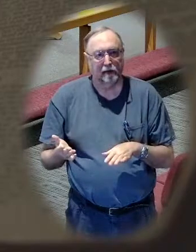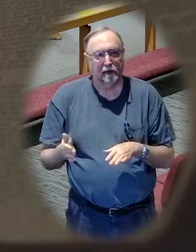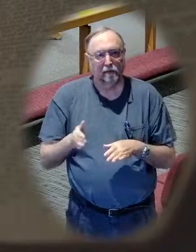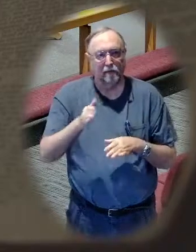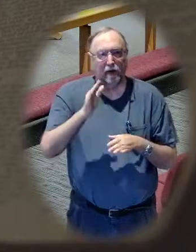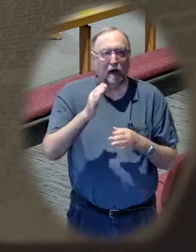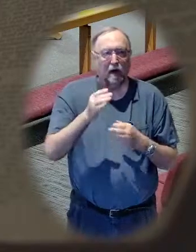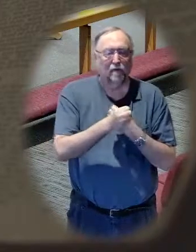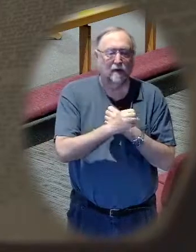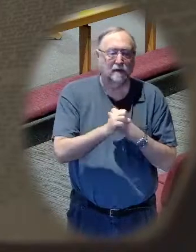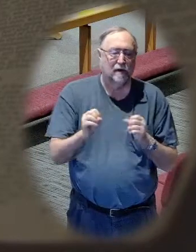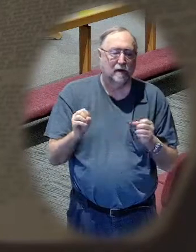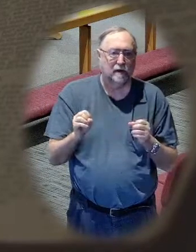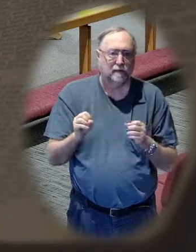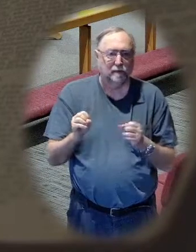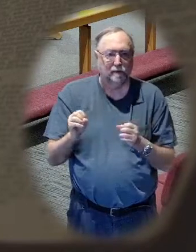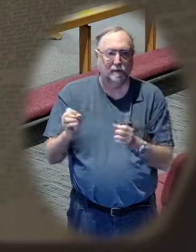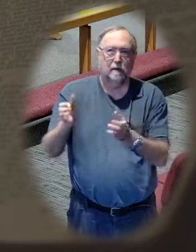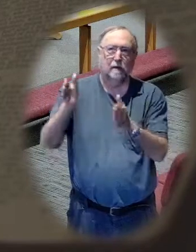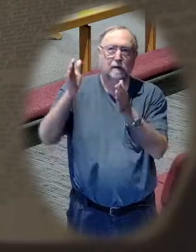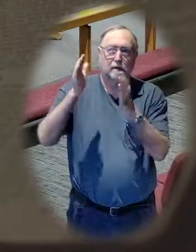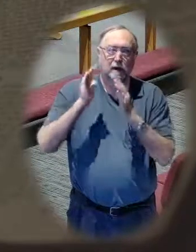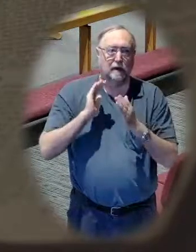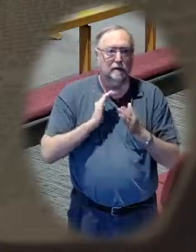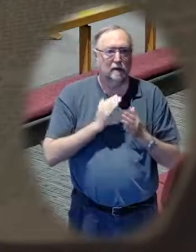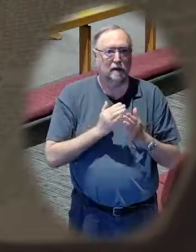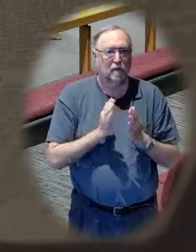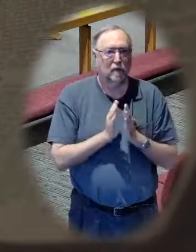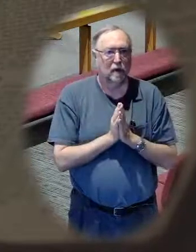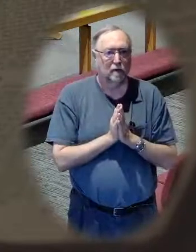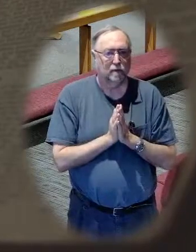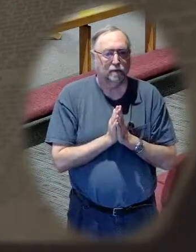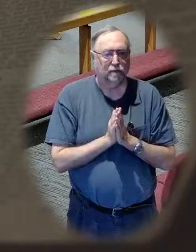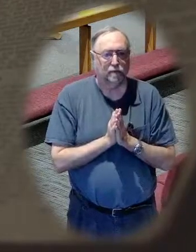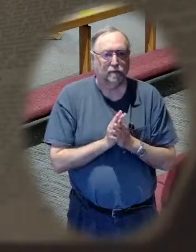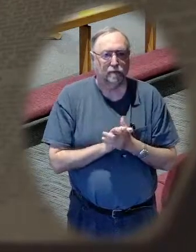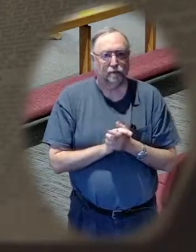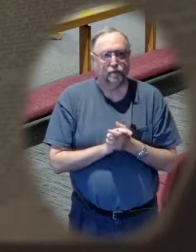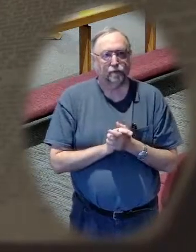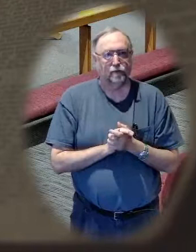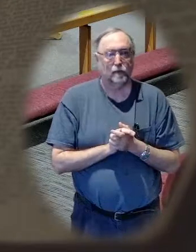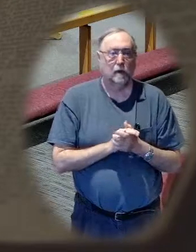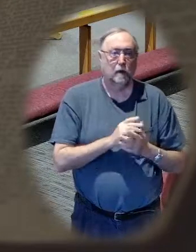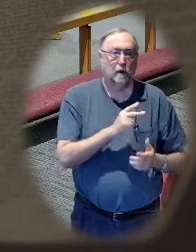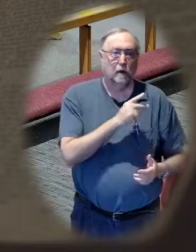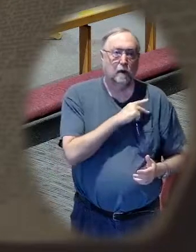O God of our salvation, hear our prayer. Prince of